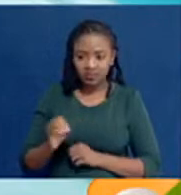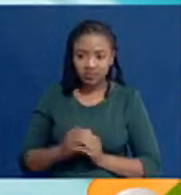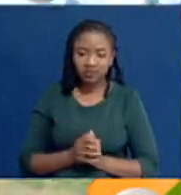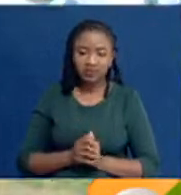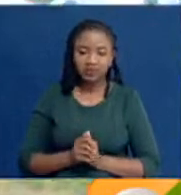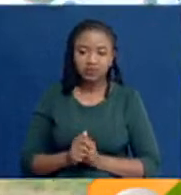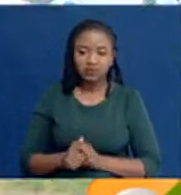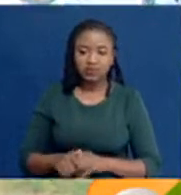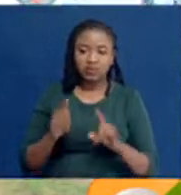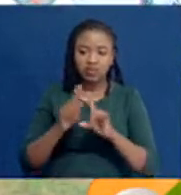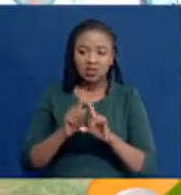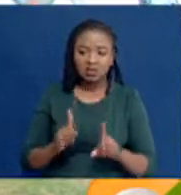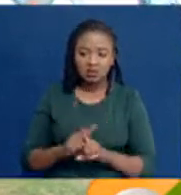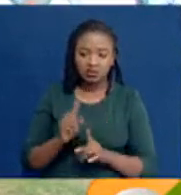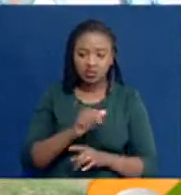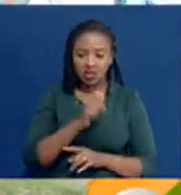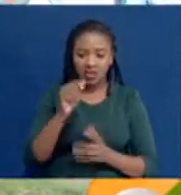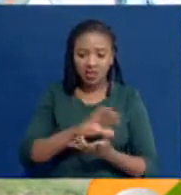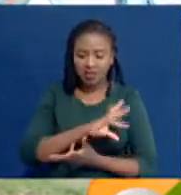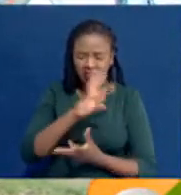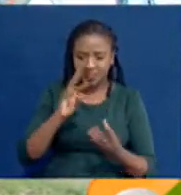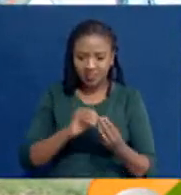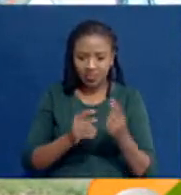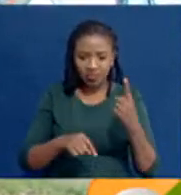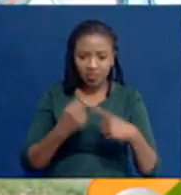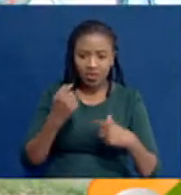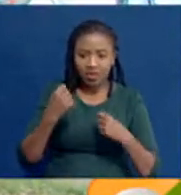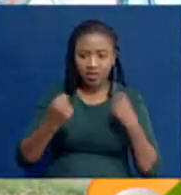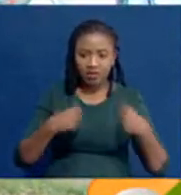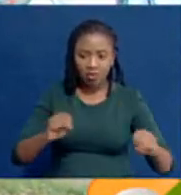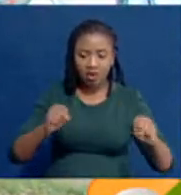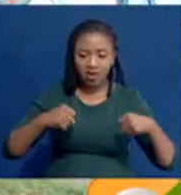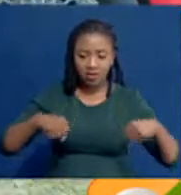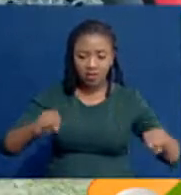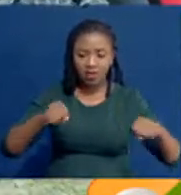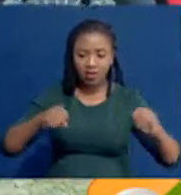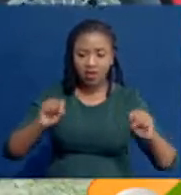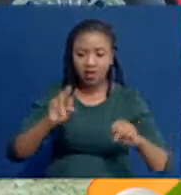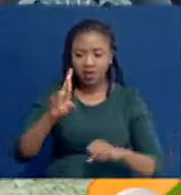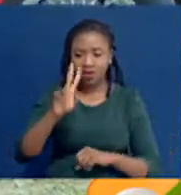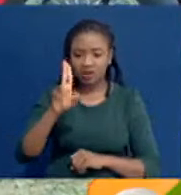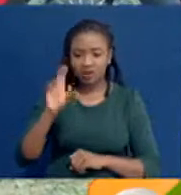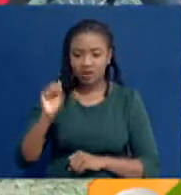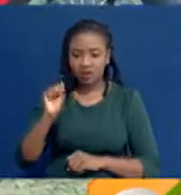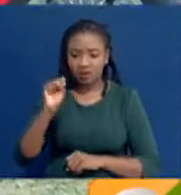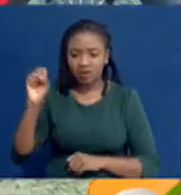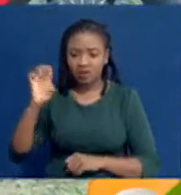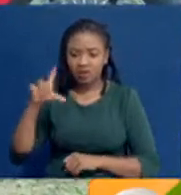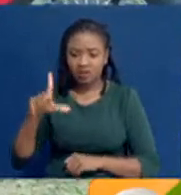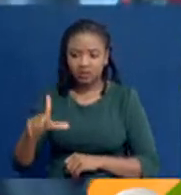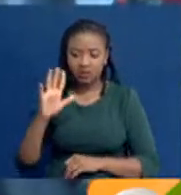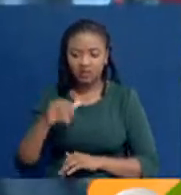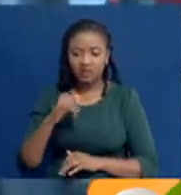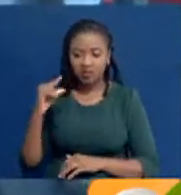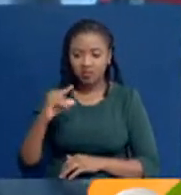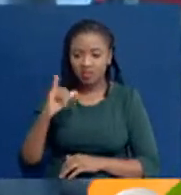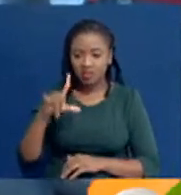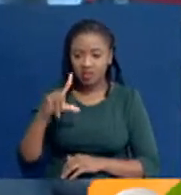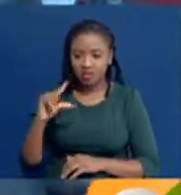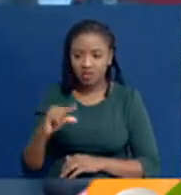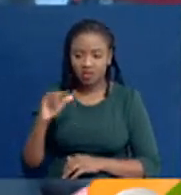SD emerged the overall winner of the motorcycle category ahead of Russell Hughes from Gilgil with a 1956